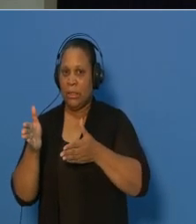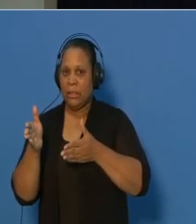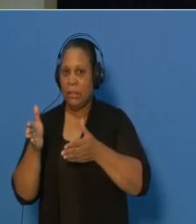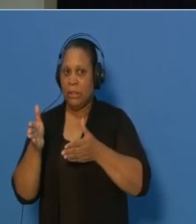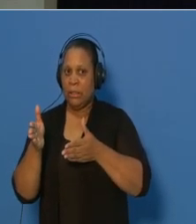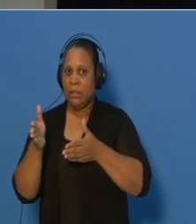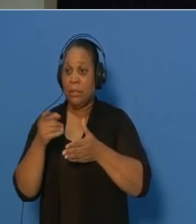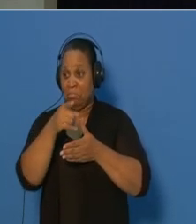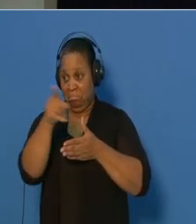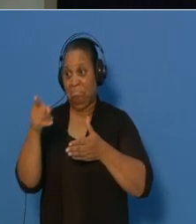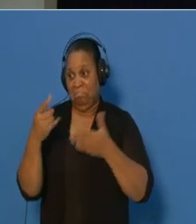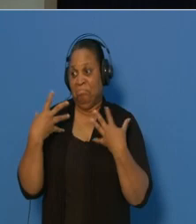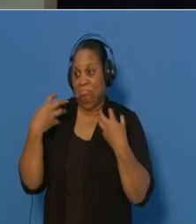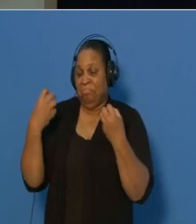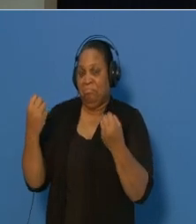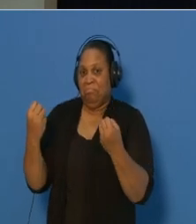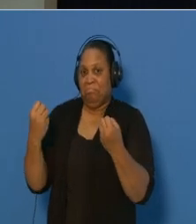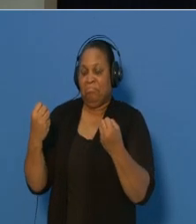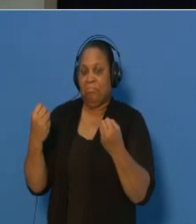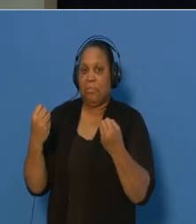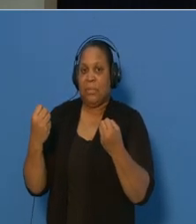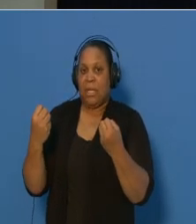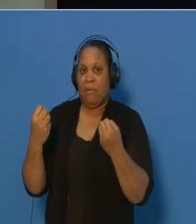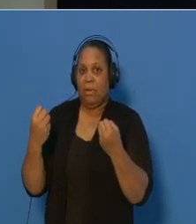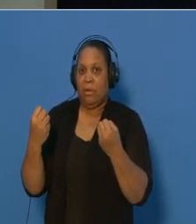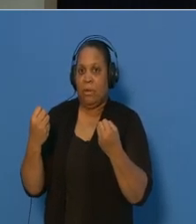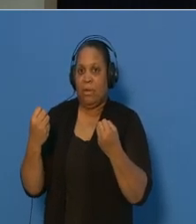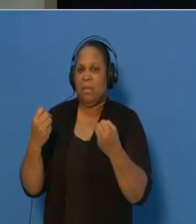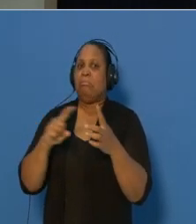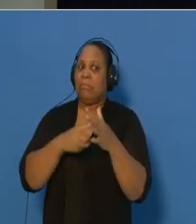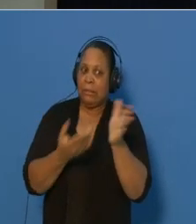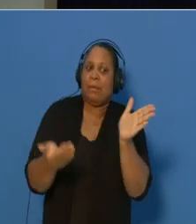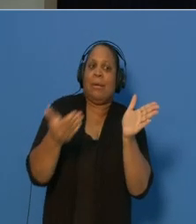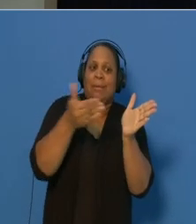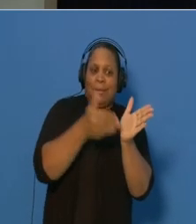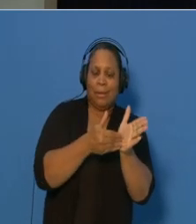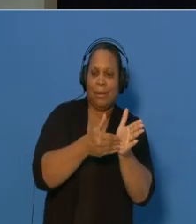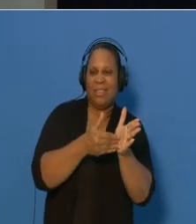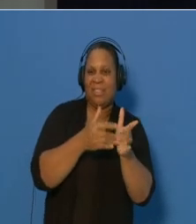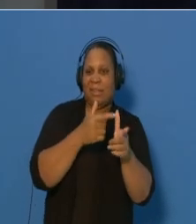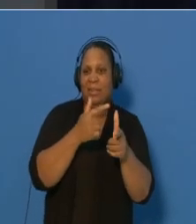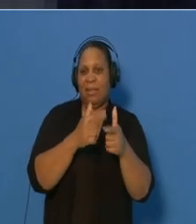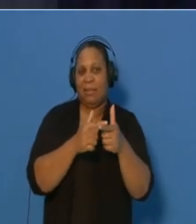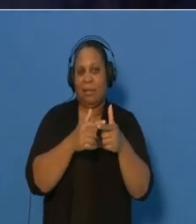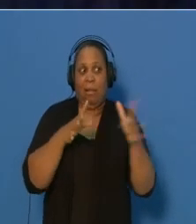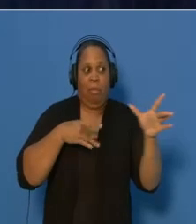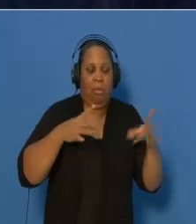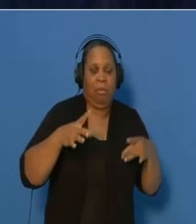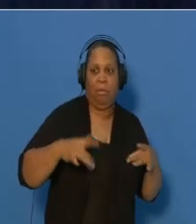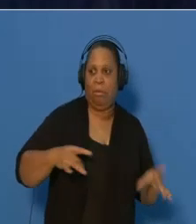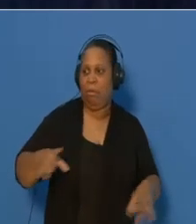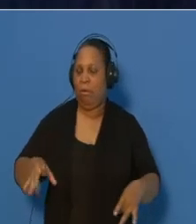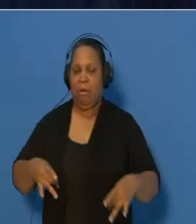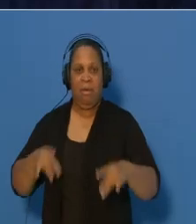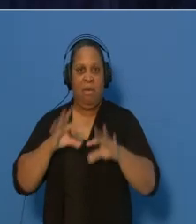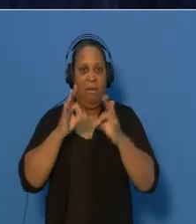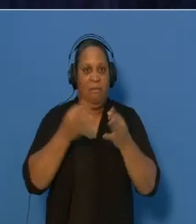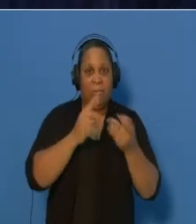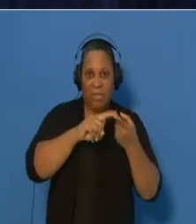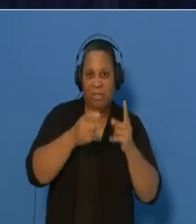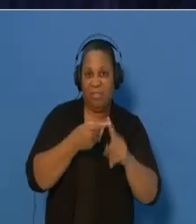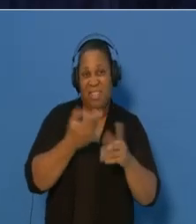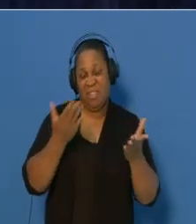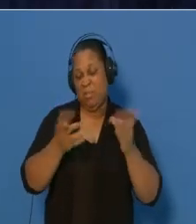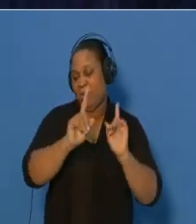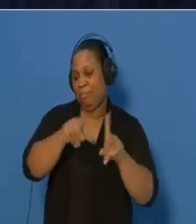who have recovered aren't going to reactivate and then unknowingly infect their families or others while visiting